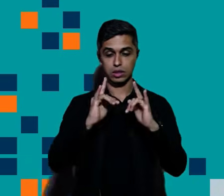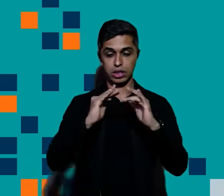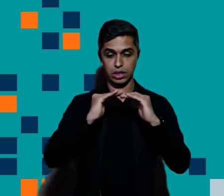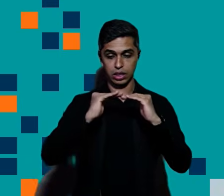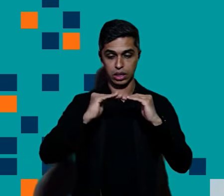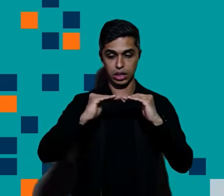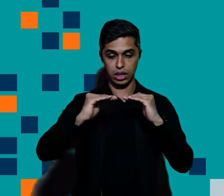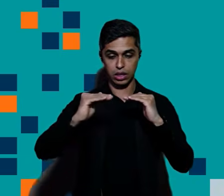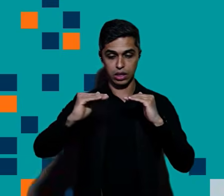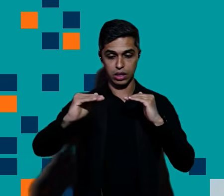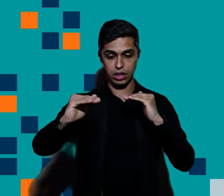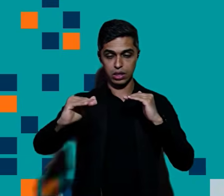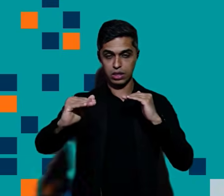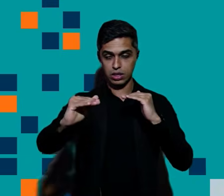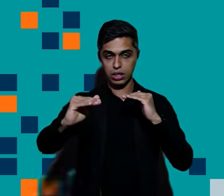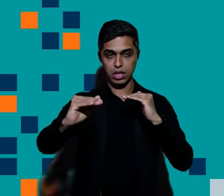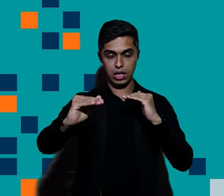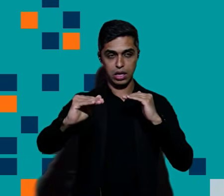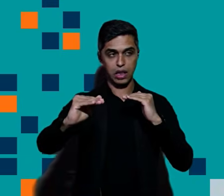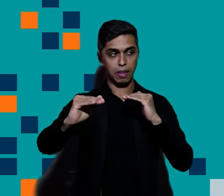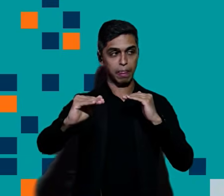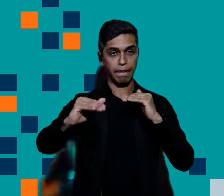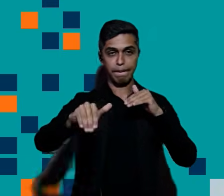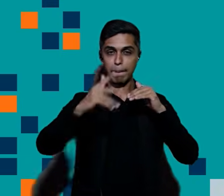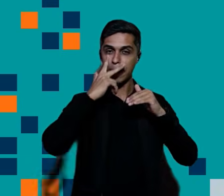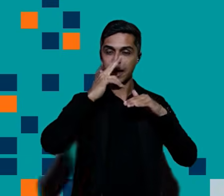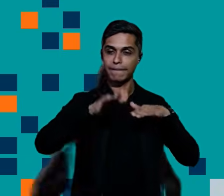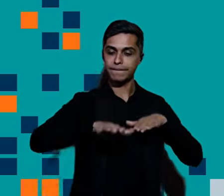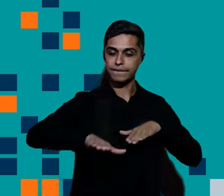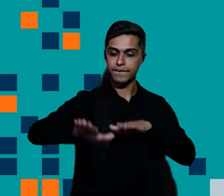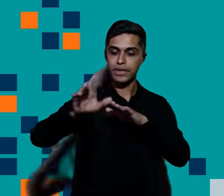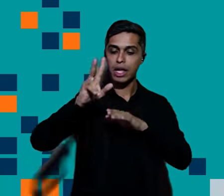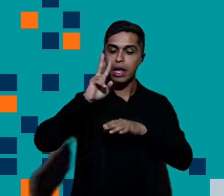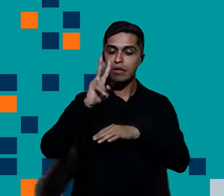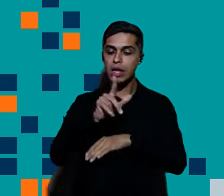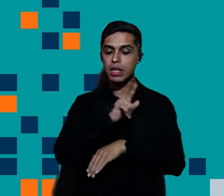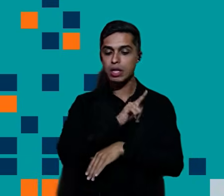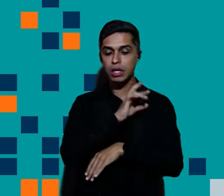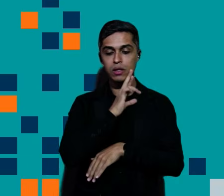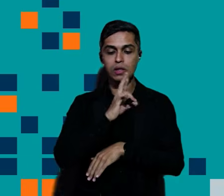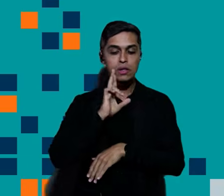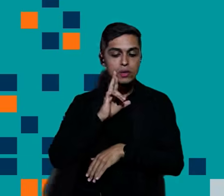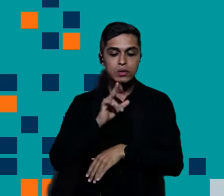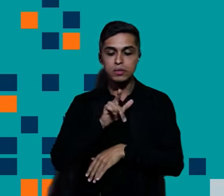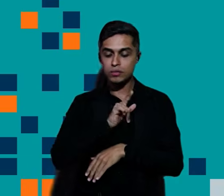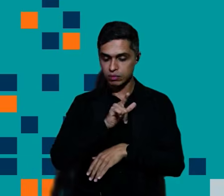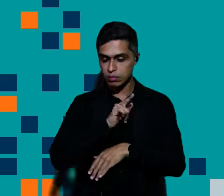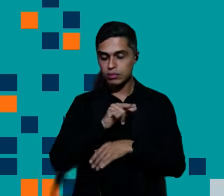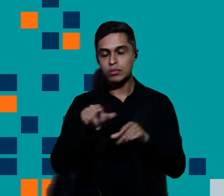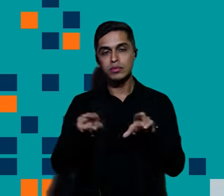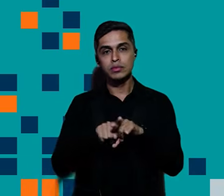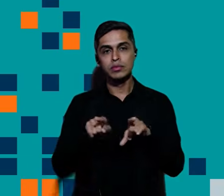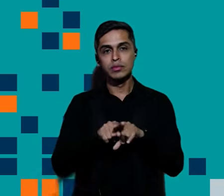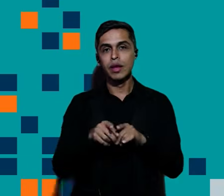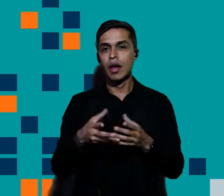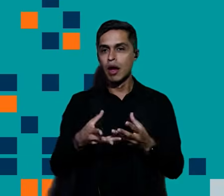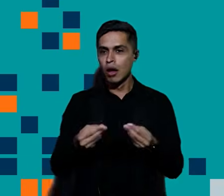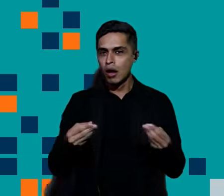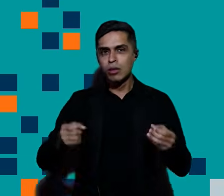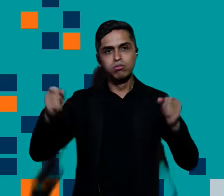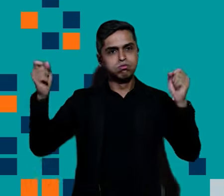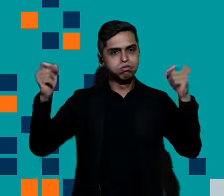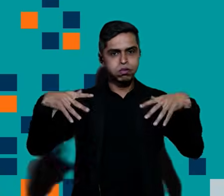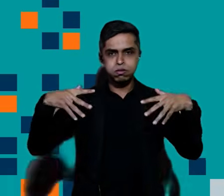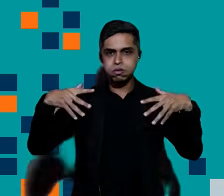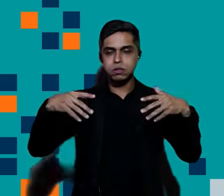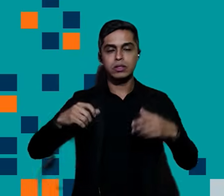It's a canopy to create a little bit of shade. You can see all of the light wells. So light is very, very important. It's a nutrients for us.